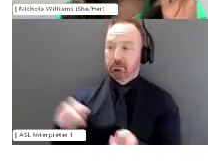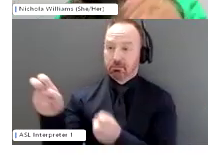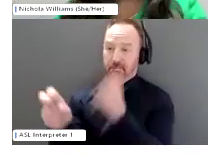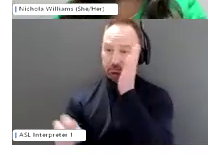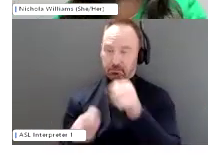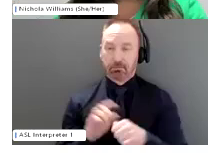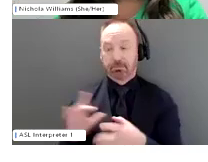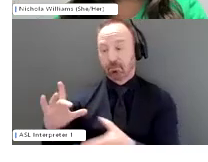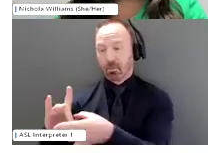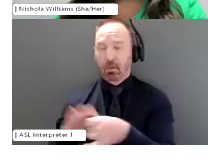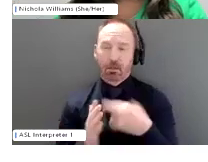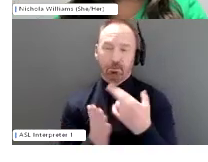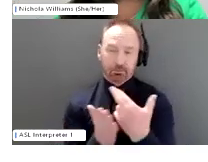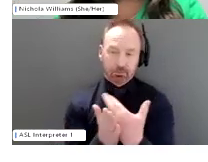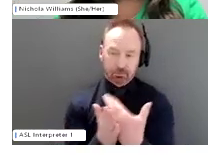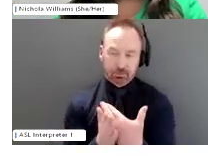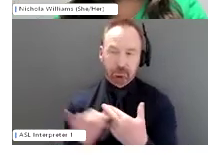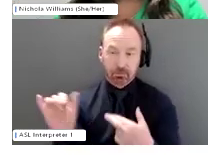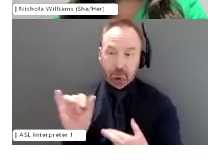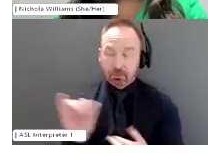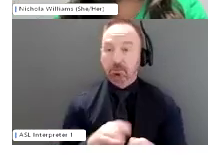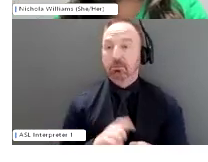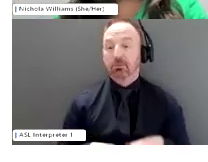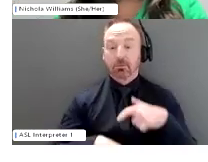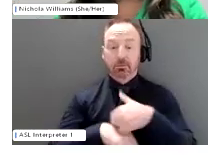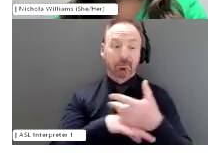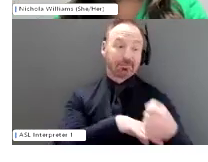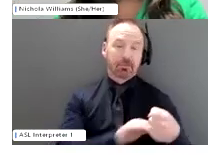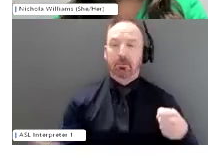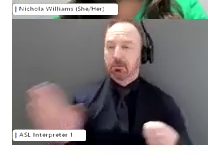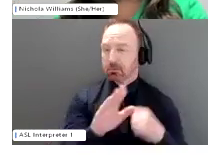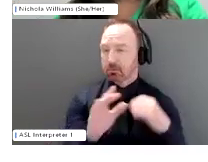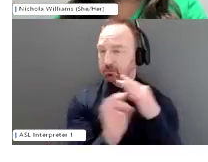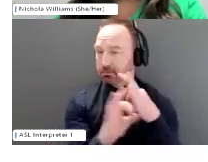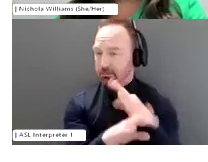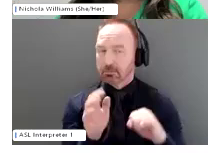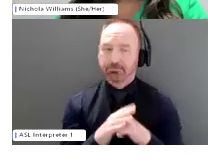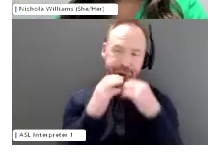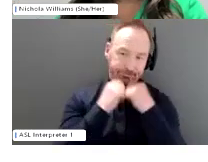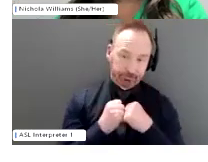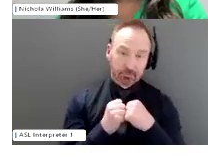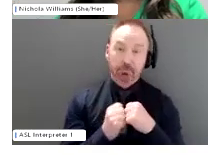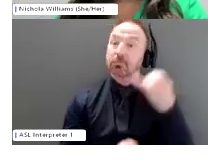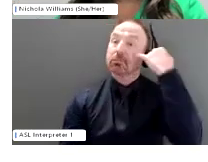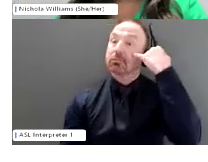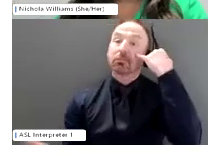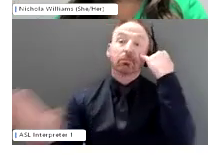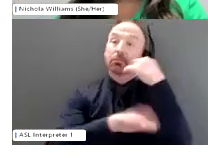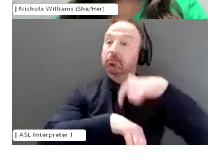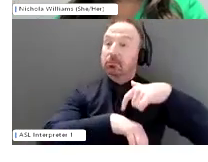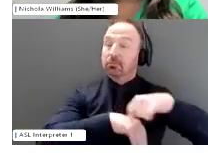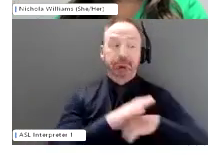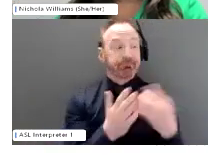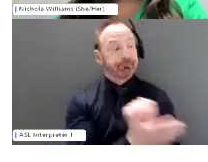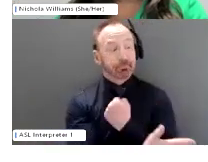shared. And at the end of the session, we do appreciate your feedback. So if you have time and you would like to give us your feedback on what you've